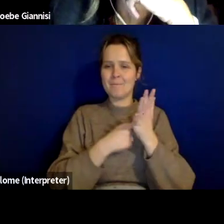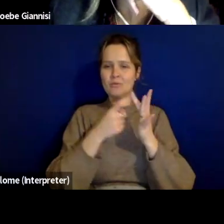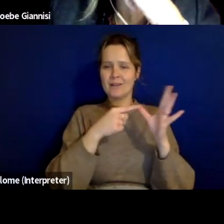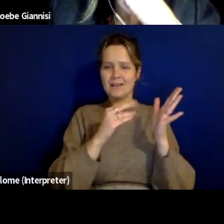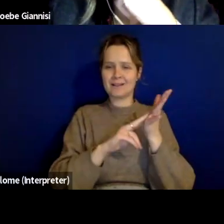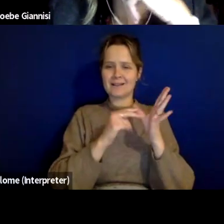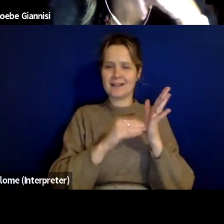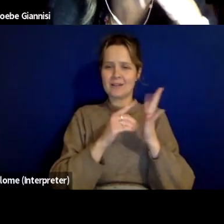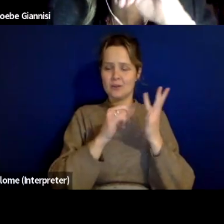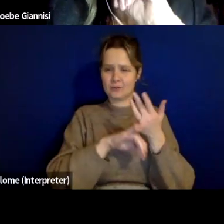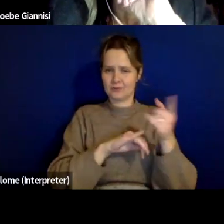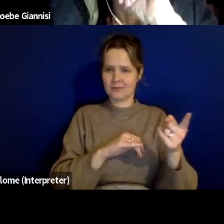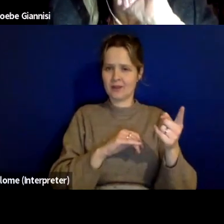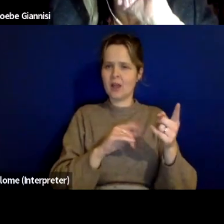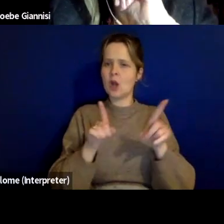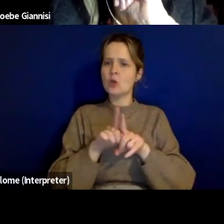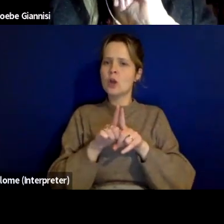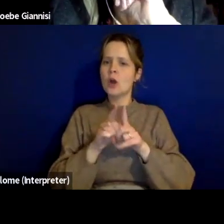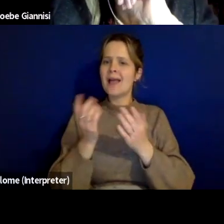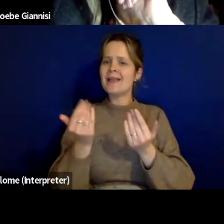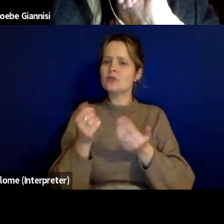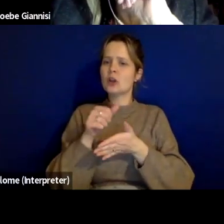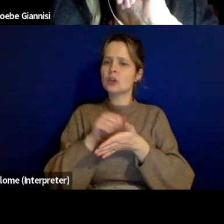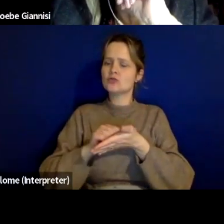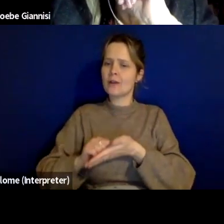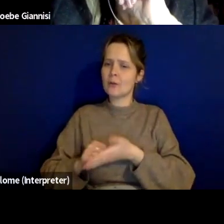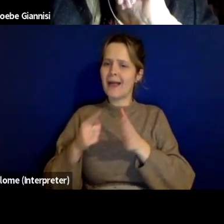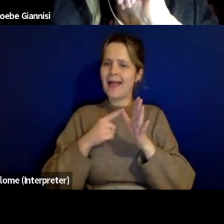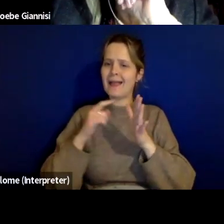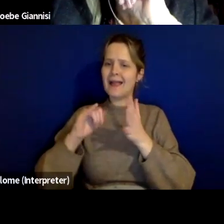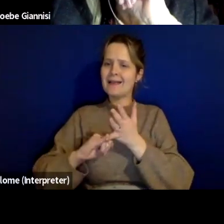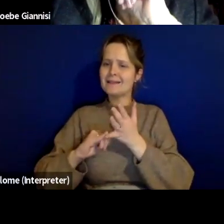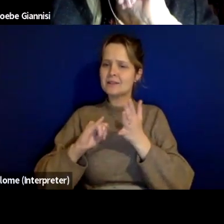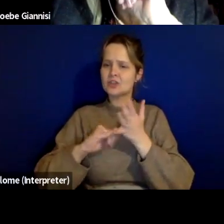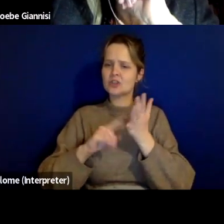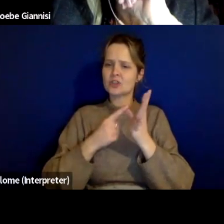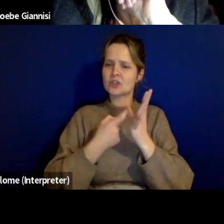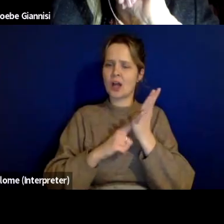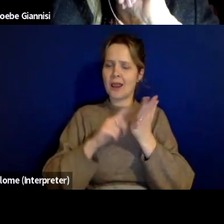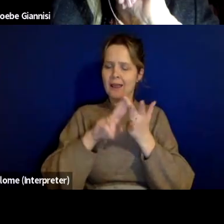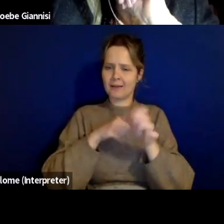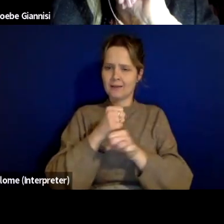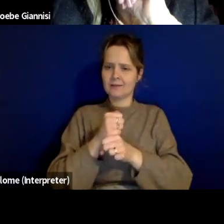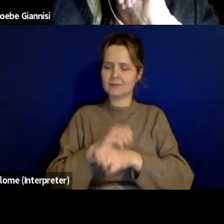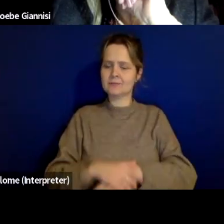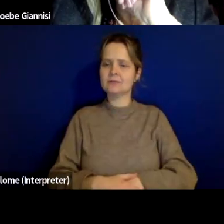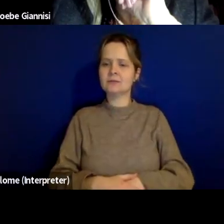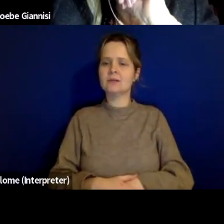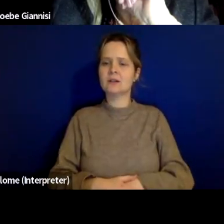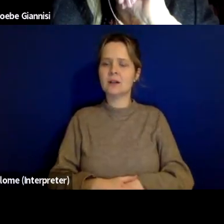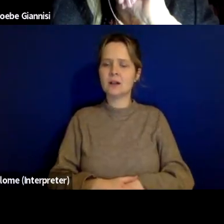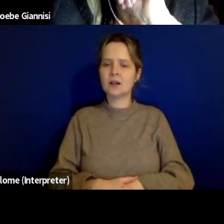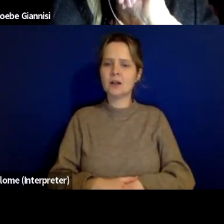introduction by A.S. Stallings. The book was reviewed by the TLS and listed for the Runciman Prize, as well